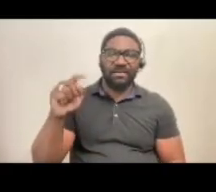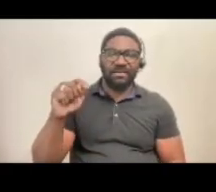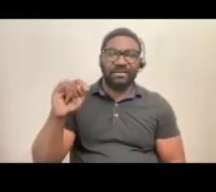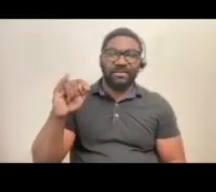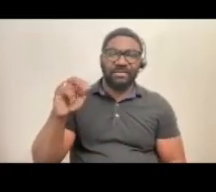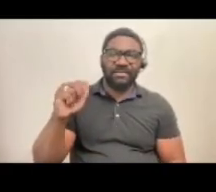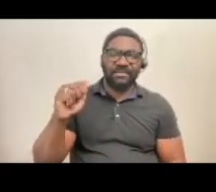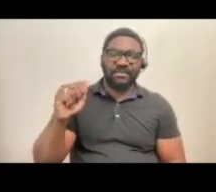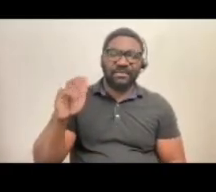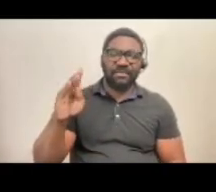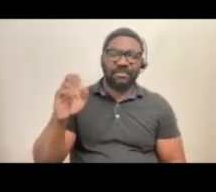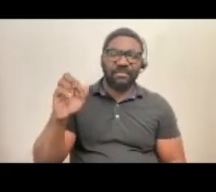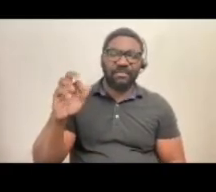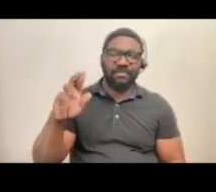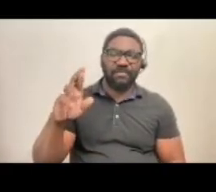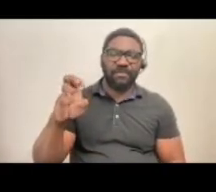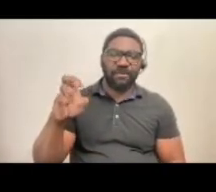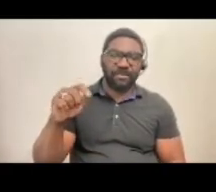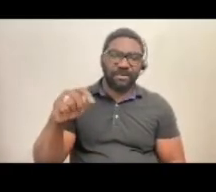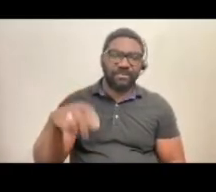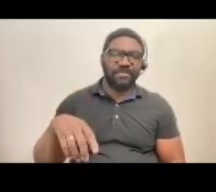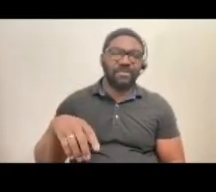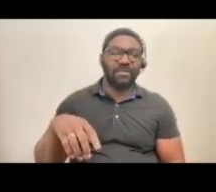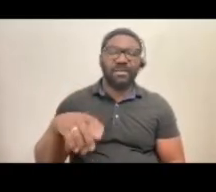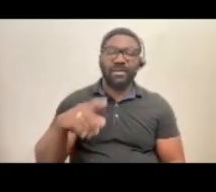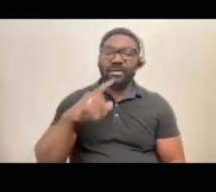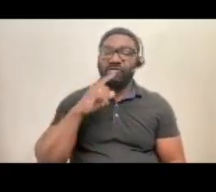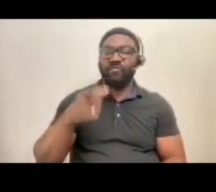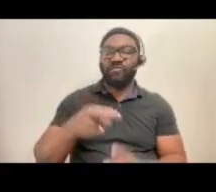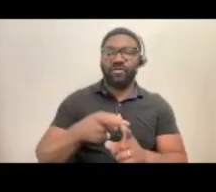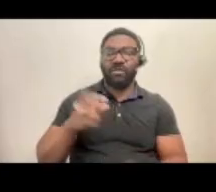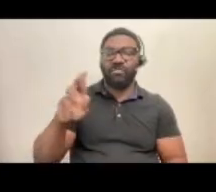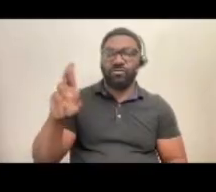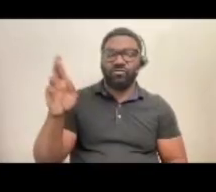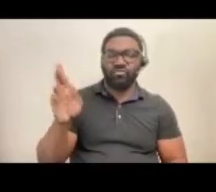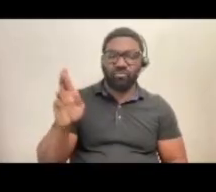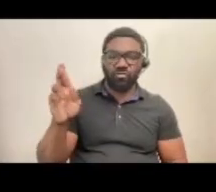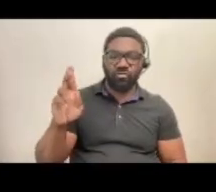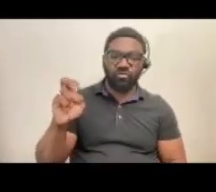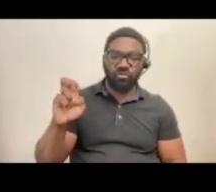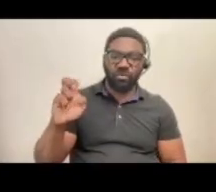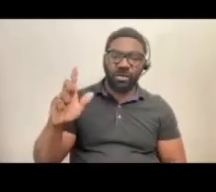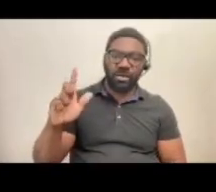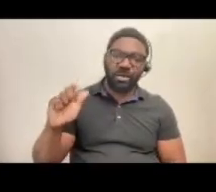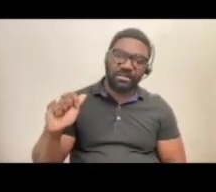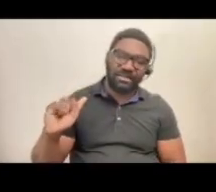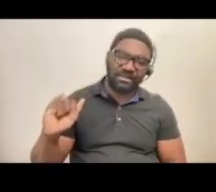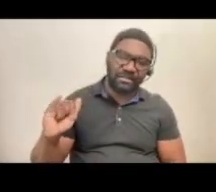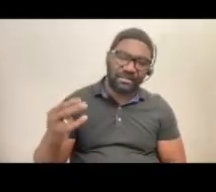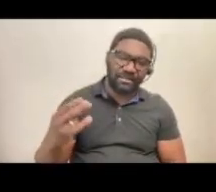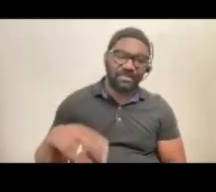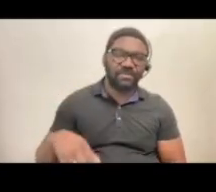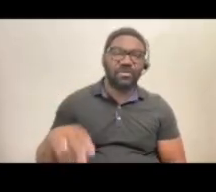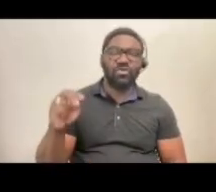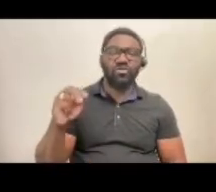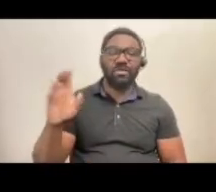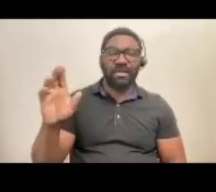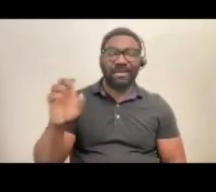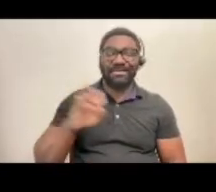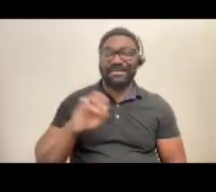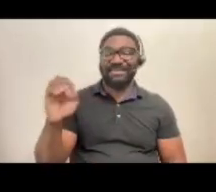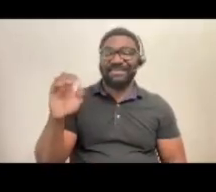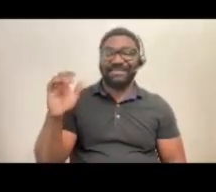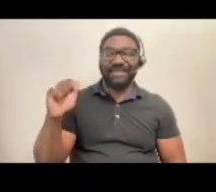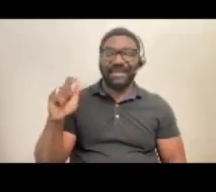Barrett. Barrett is a Raleigh, North Carolina native and graduate of East Carolina University with a master's